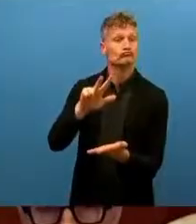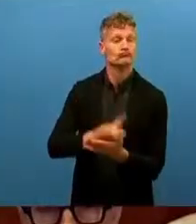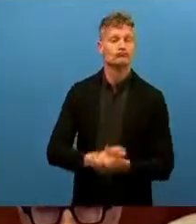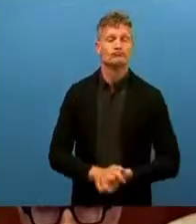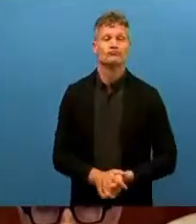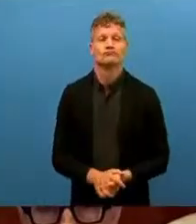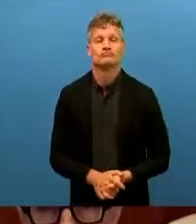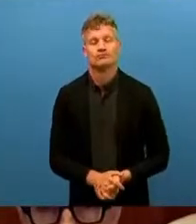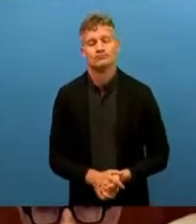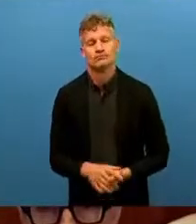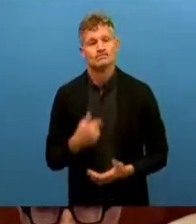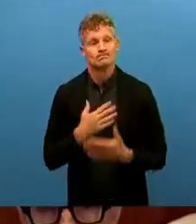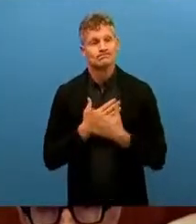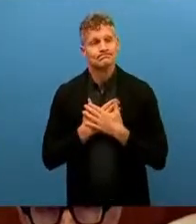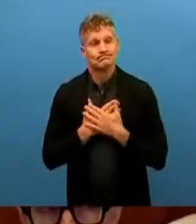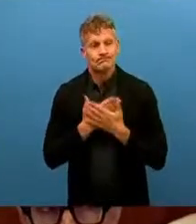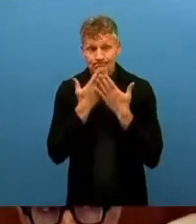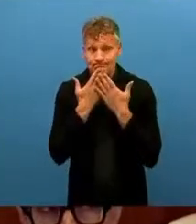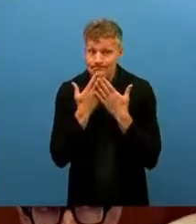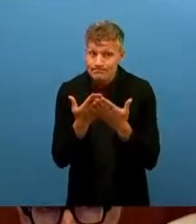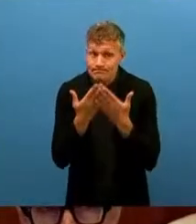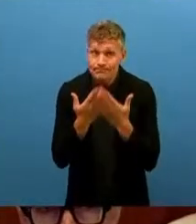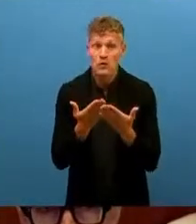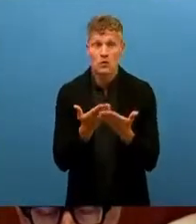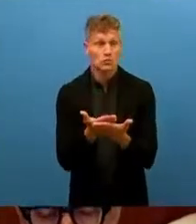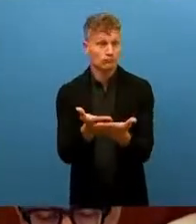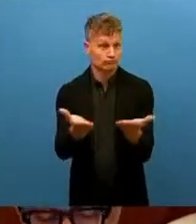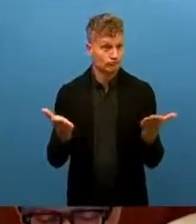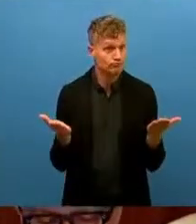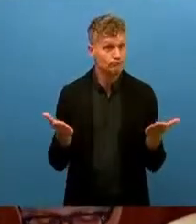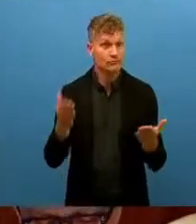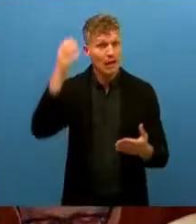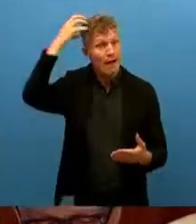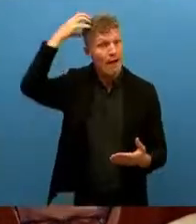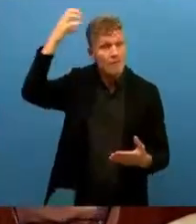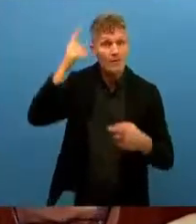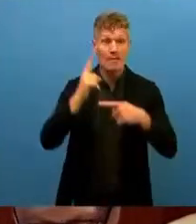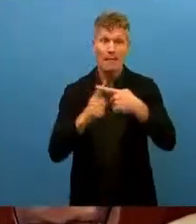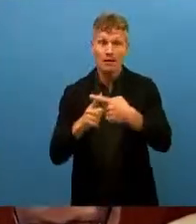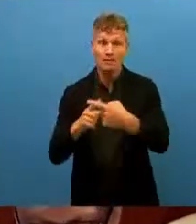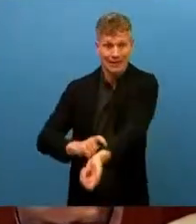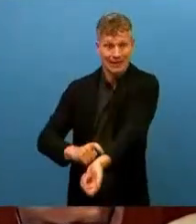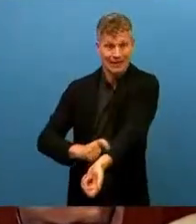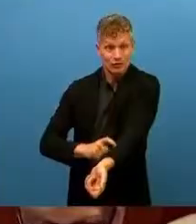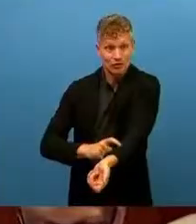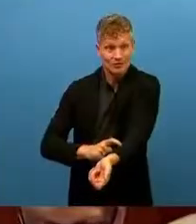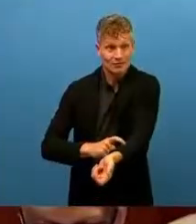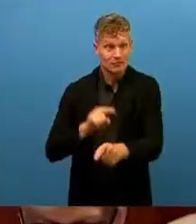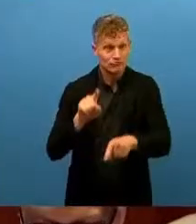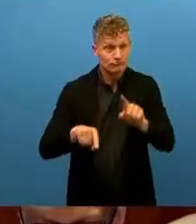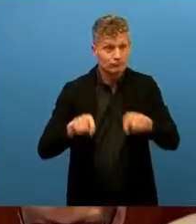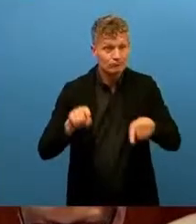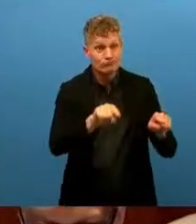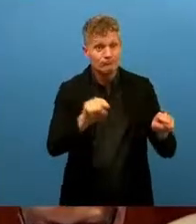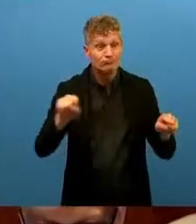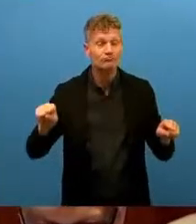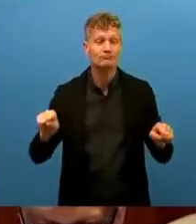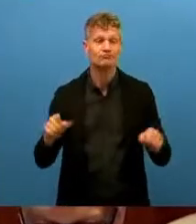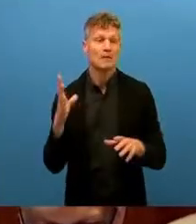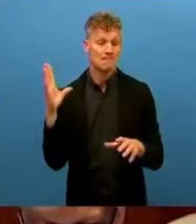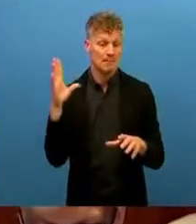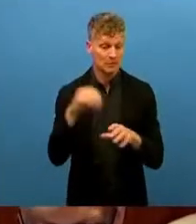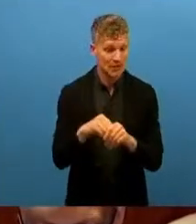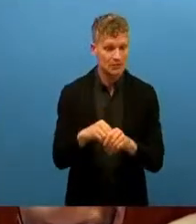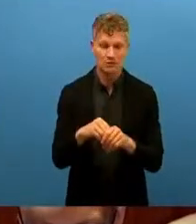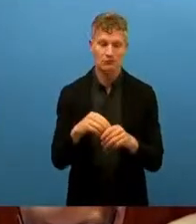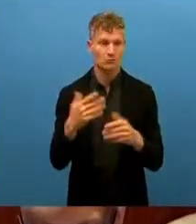Indigenous peoples and member states for their constructive contributions and unwavering dedication, participated with